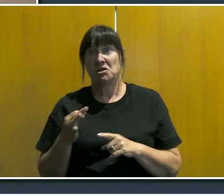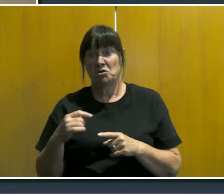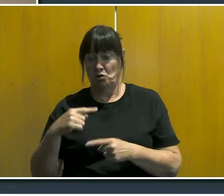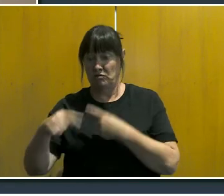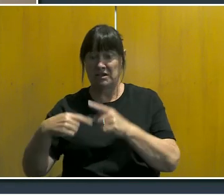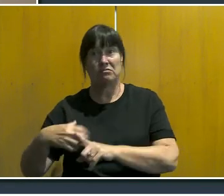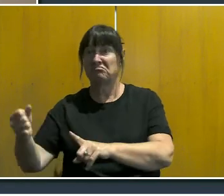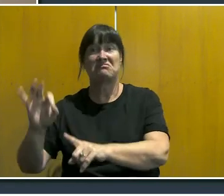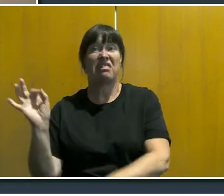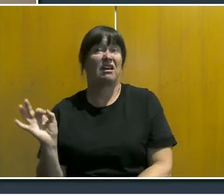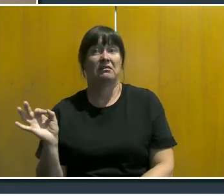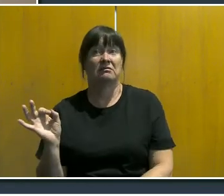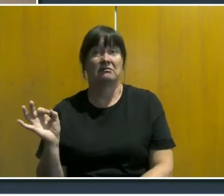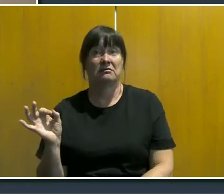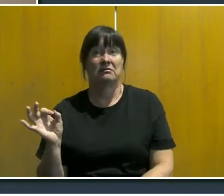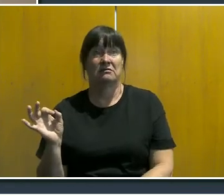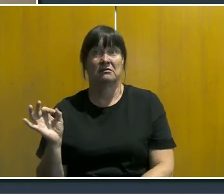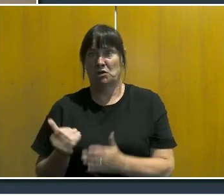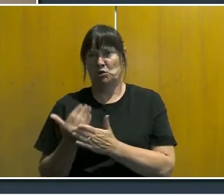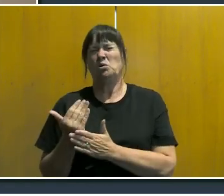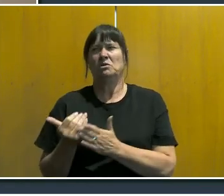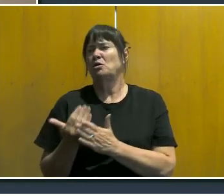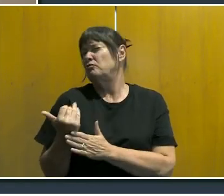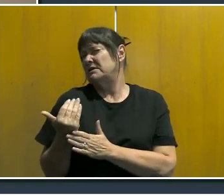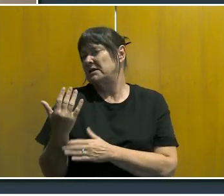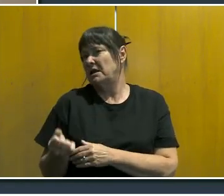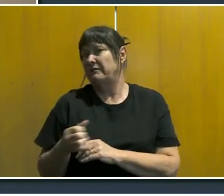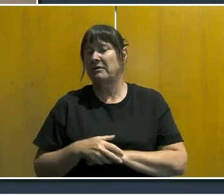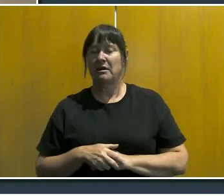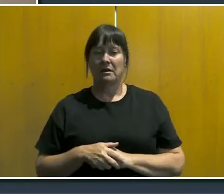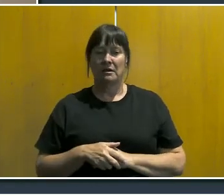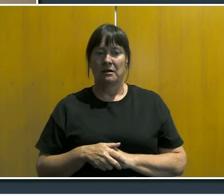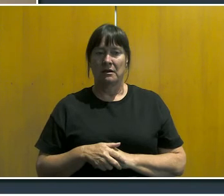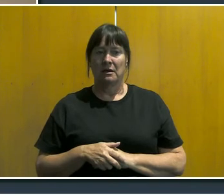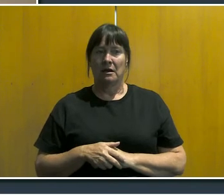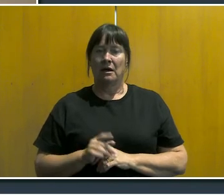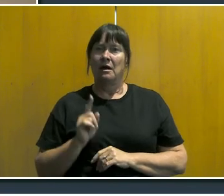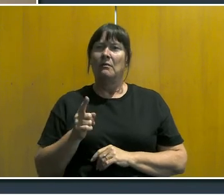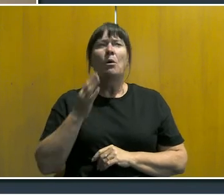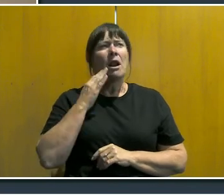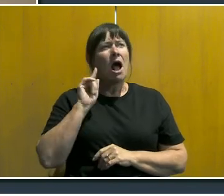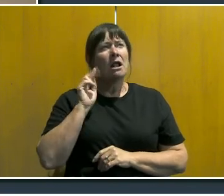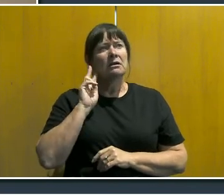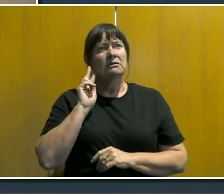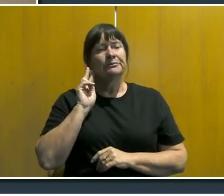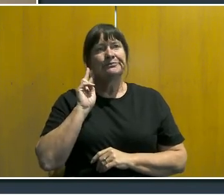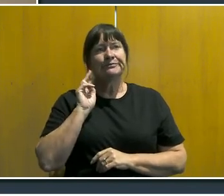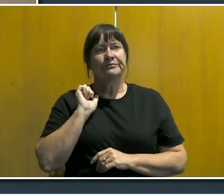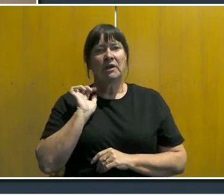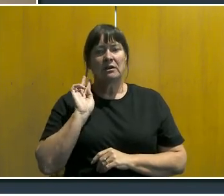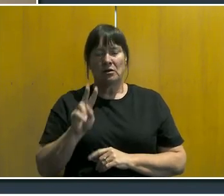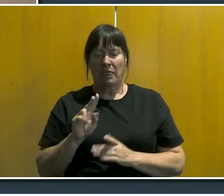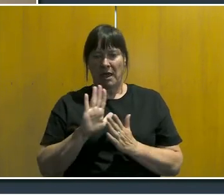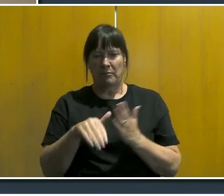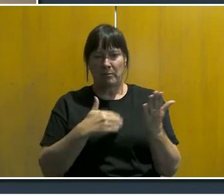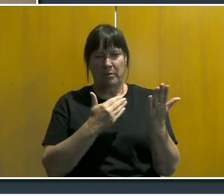recyclable materials either. That's been a new thing. But when I look at something like this, and it seems that a select